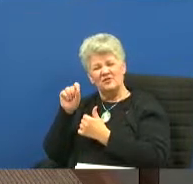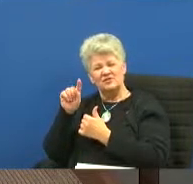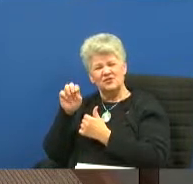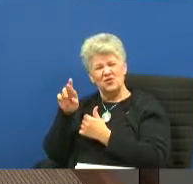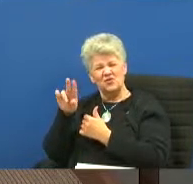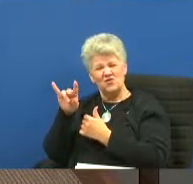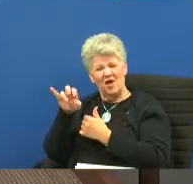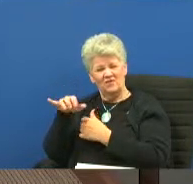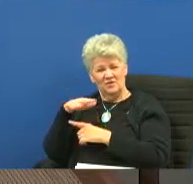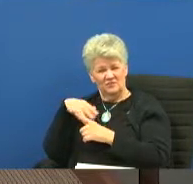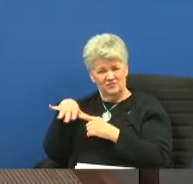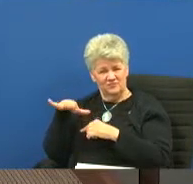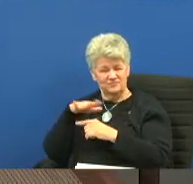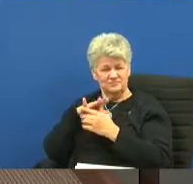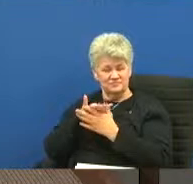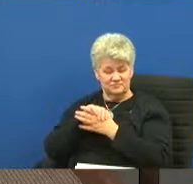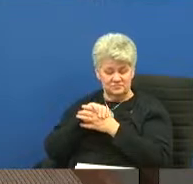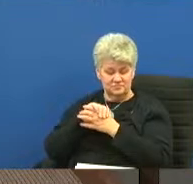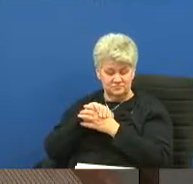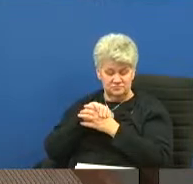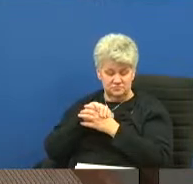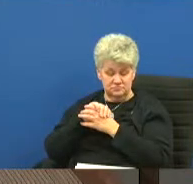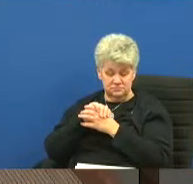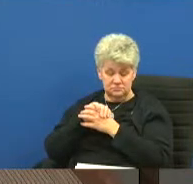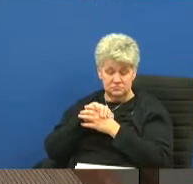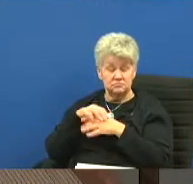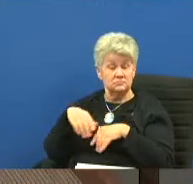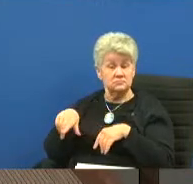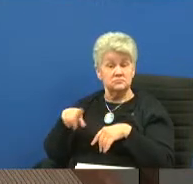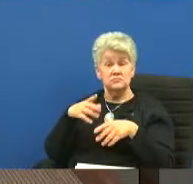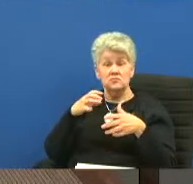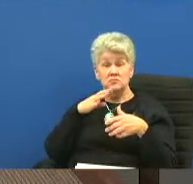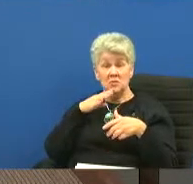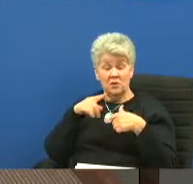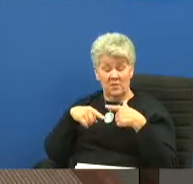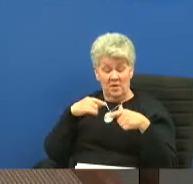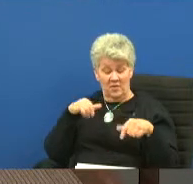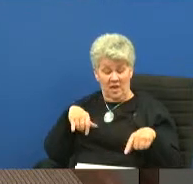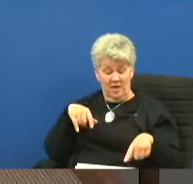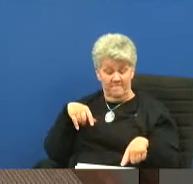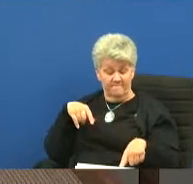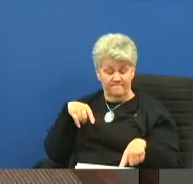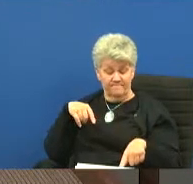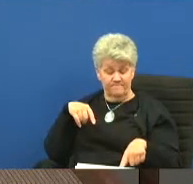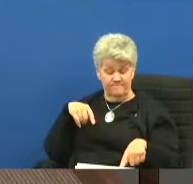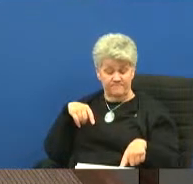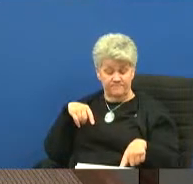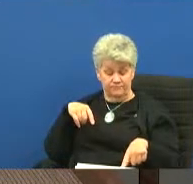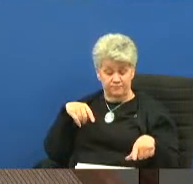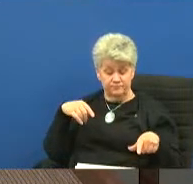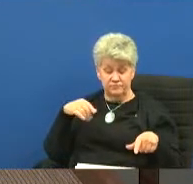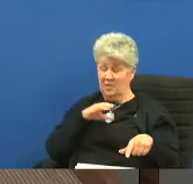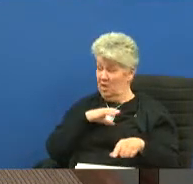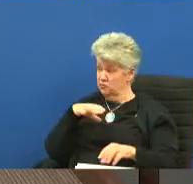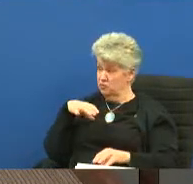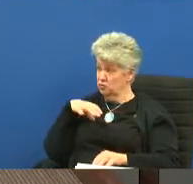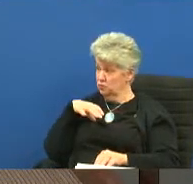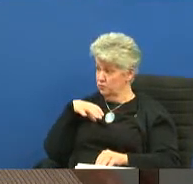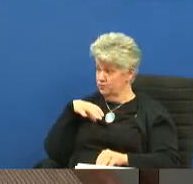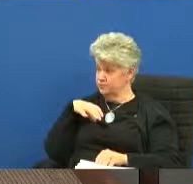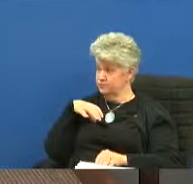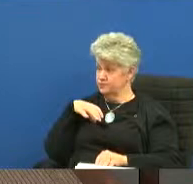Darazan. Do we have anyone here wishing to speak on this item? Seeing none, we'll go to council.